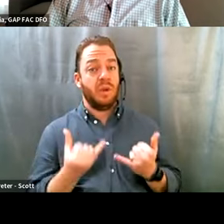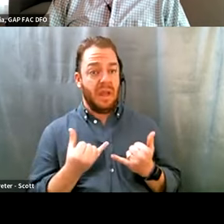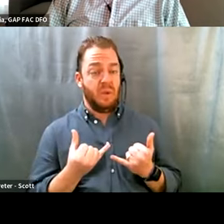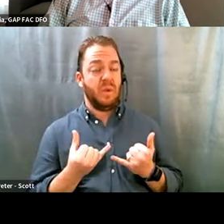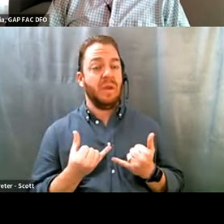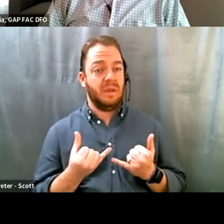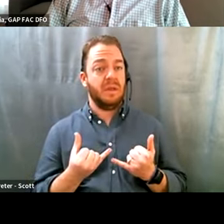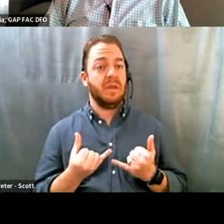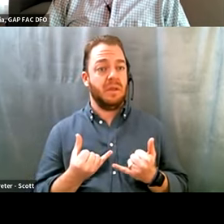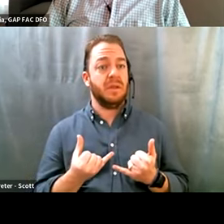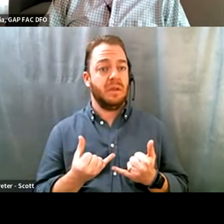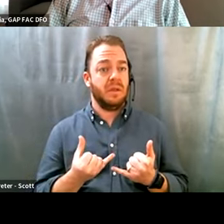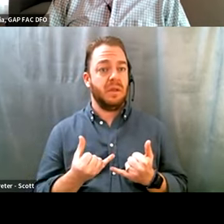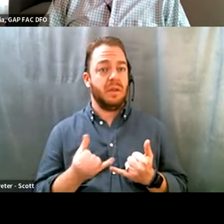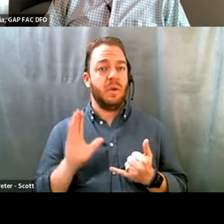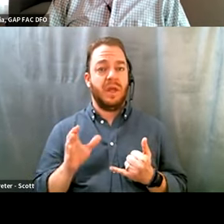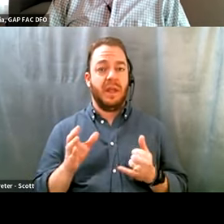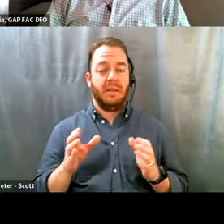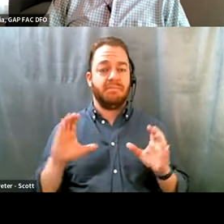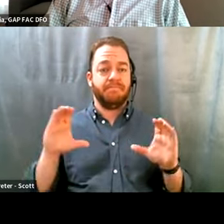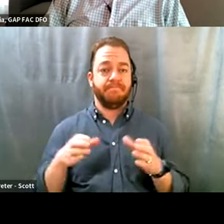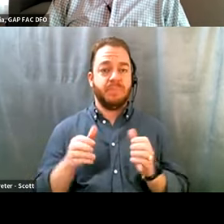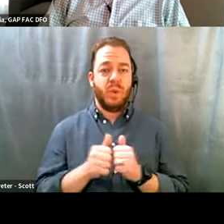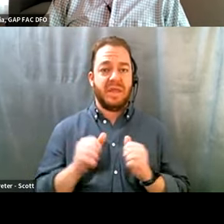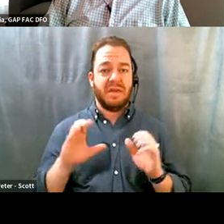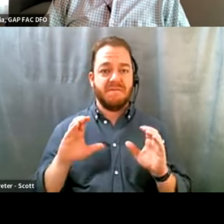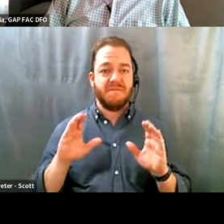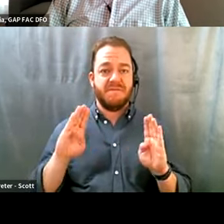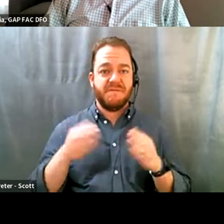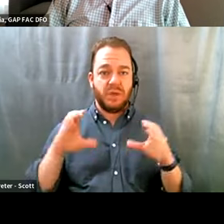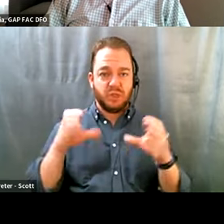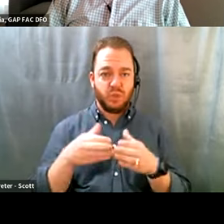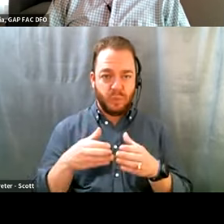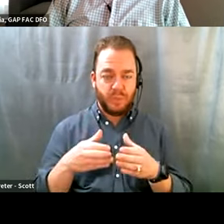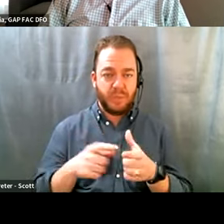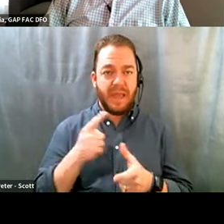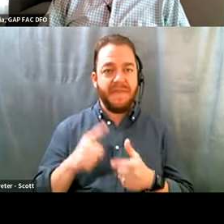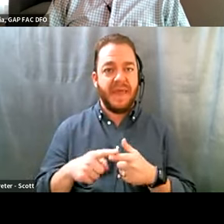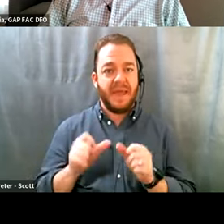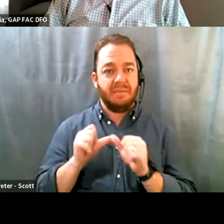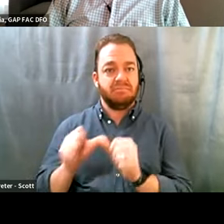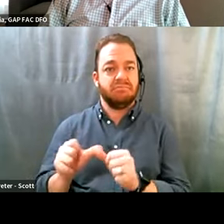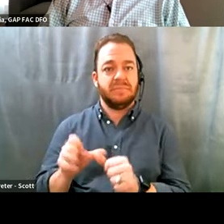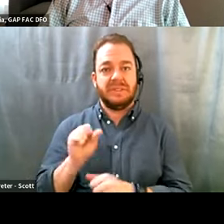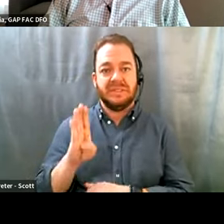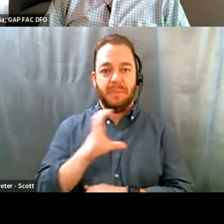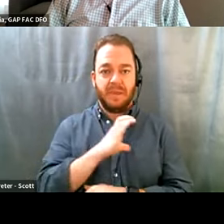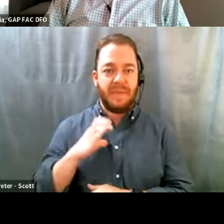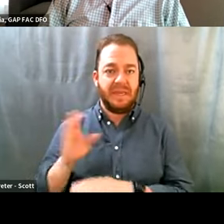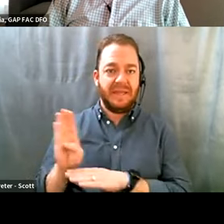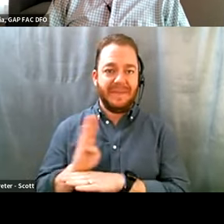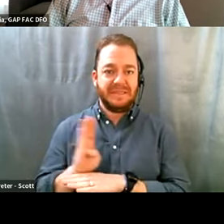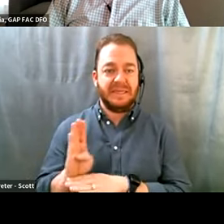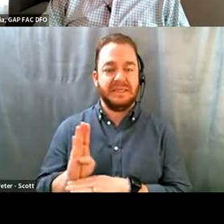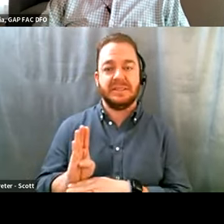will convene with our focus group forum, and then we'll move on to subcommittee business.